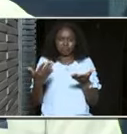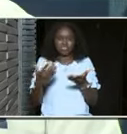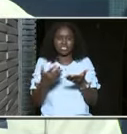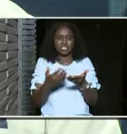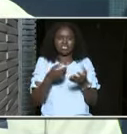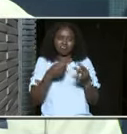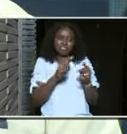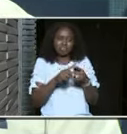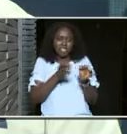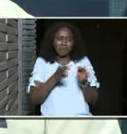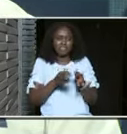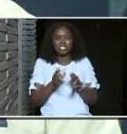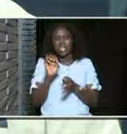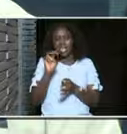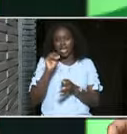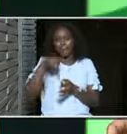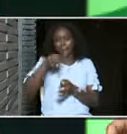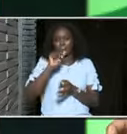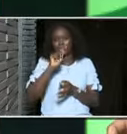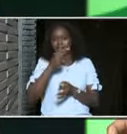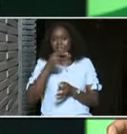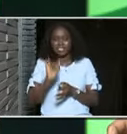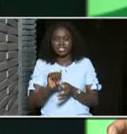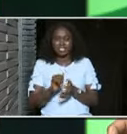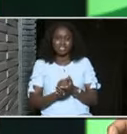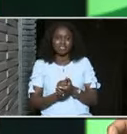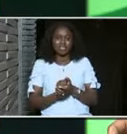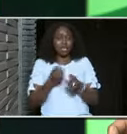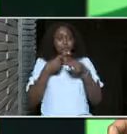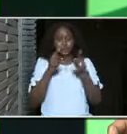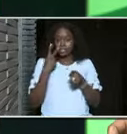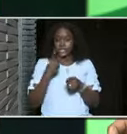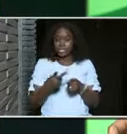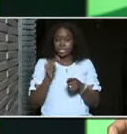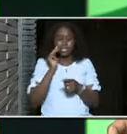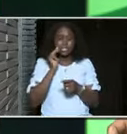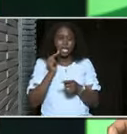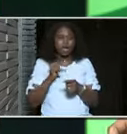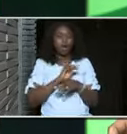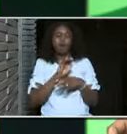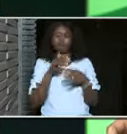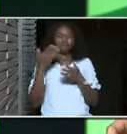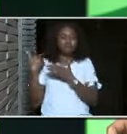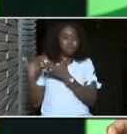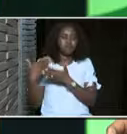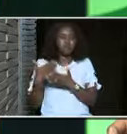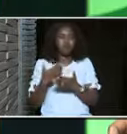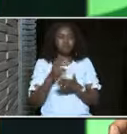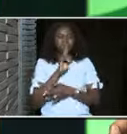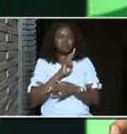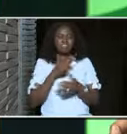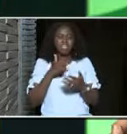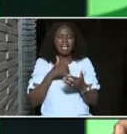empathy. It will be your government, we will be with you. But you see, Nigerians have been used to all those kinds of promises. We will help